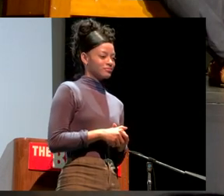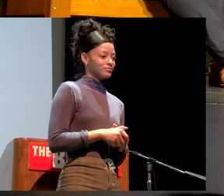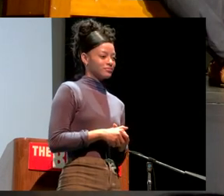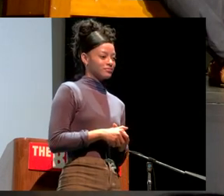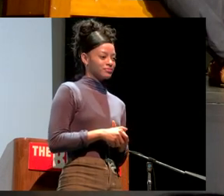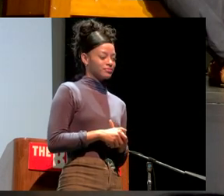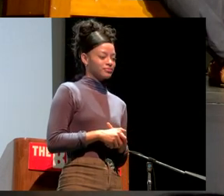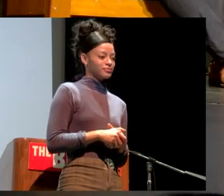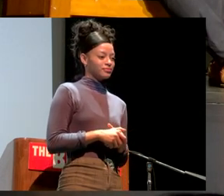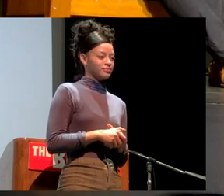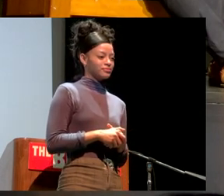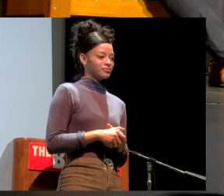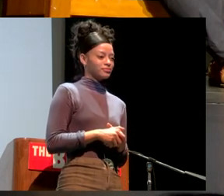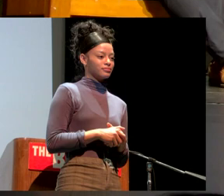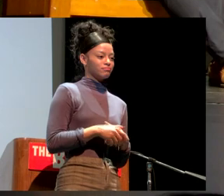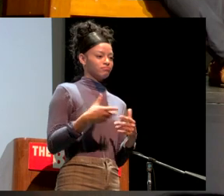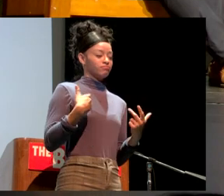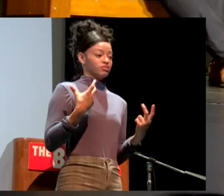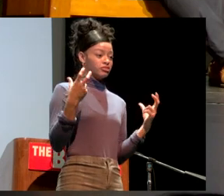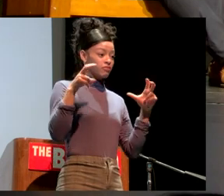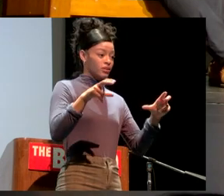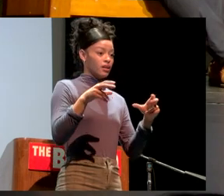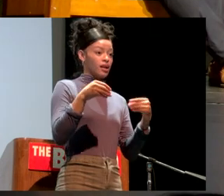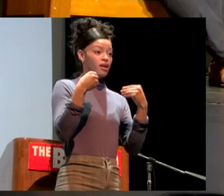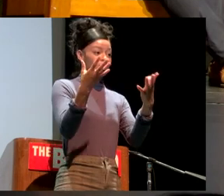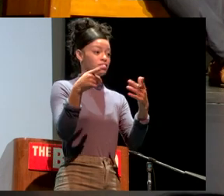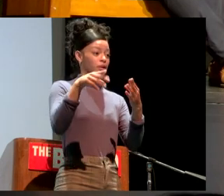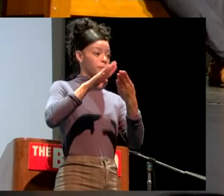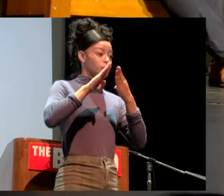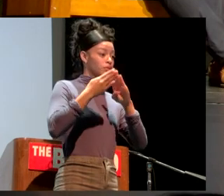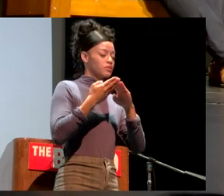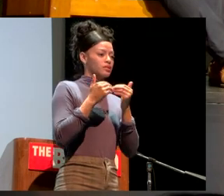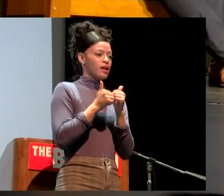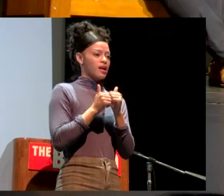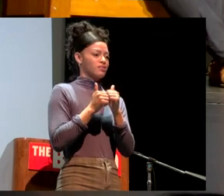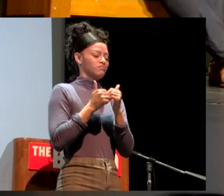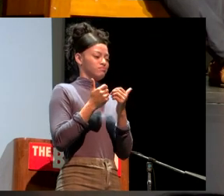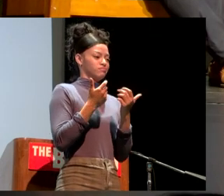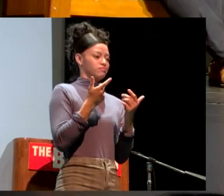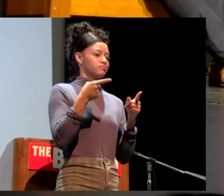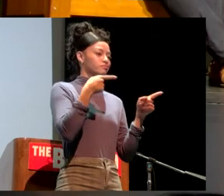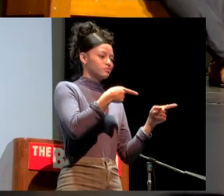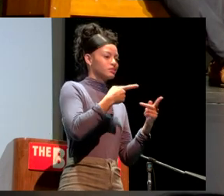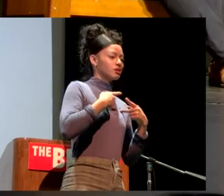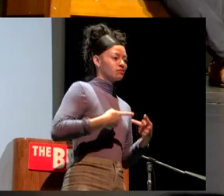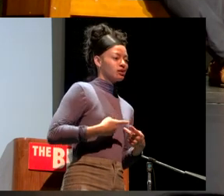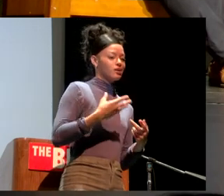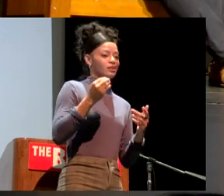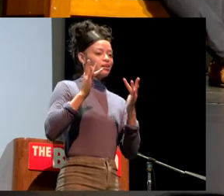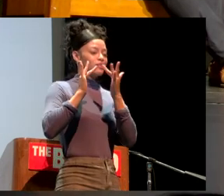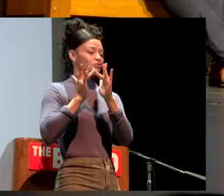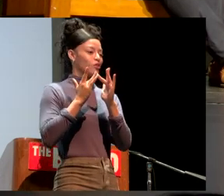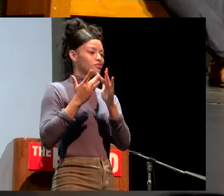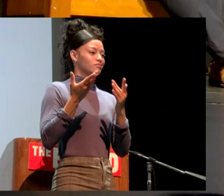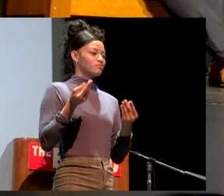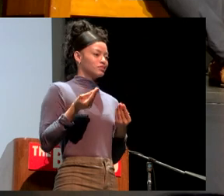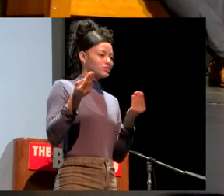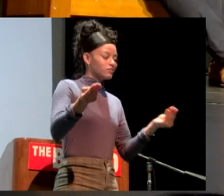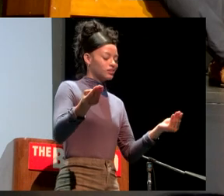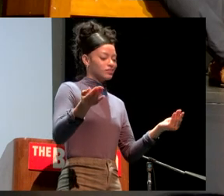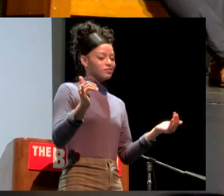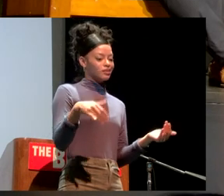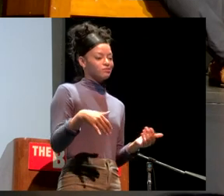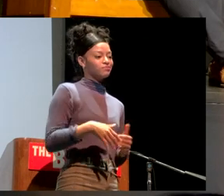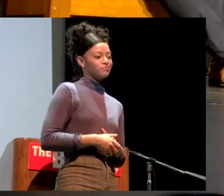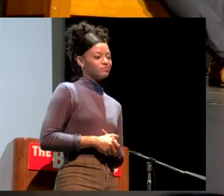something tangible and physical that most of them don't wear, I think. And that's interesting to know because we don't know. Are they wearing it because it's